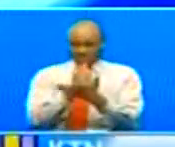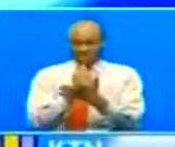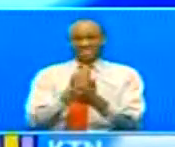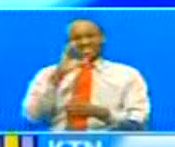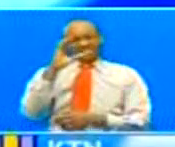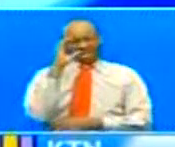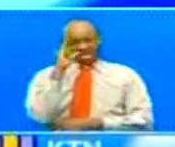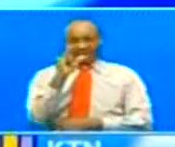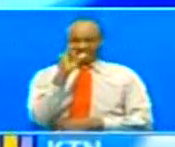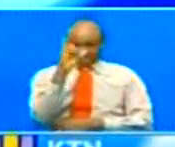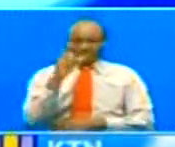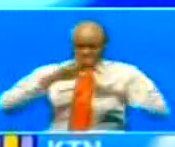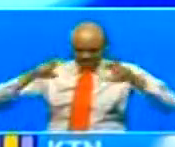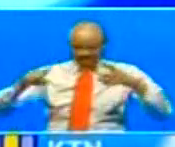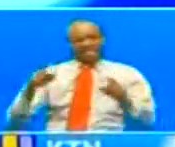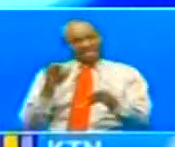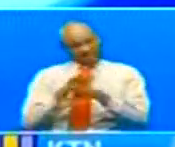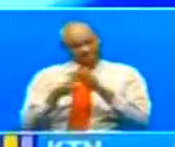to investigate the Garissa attack.